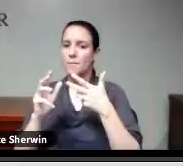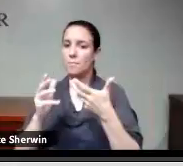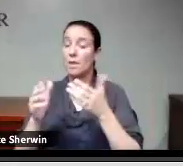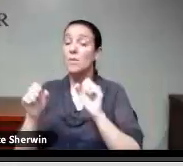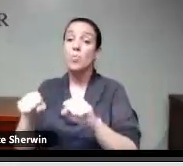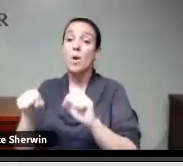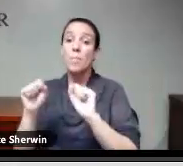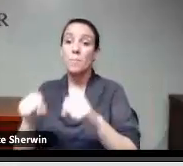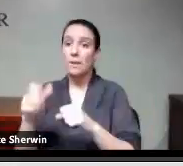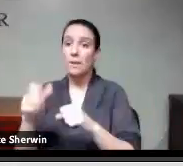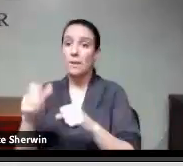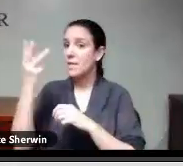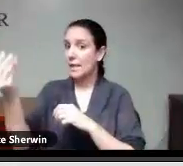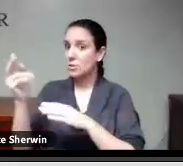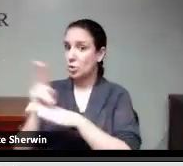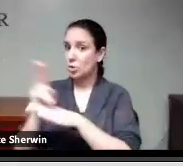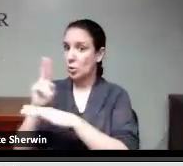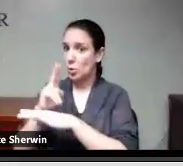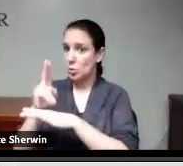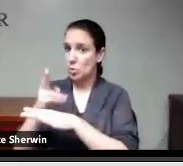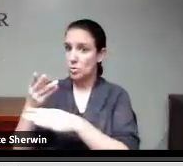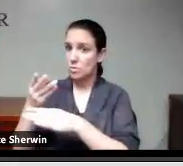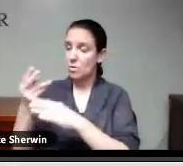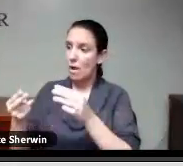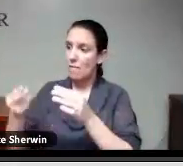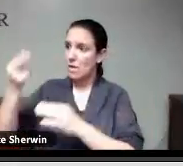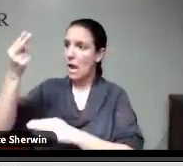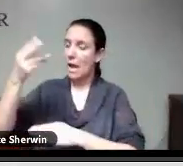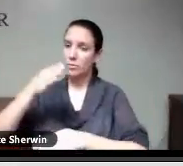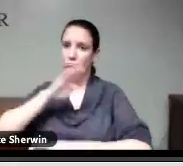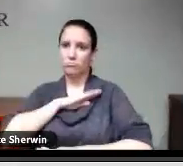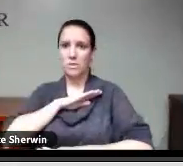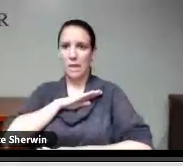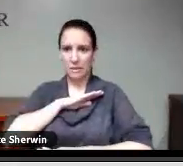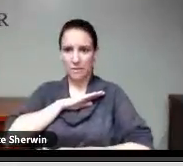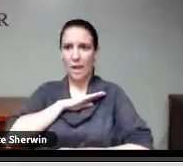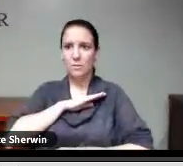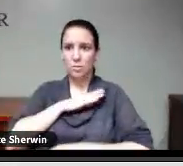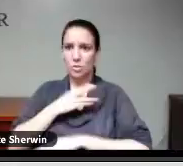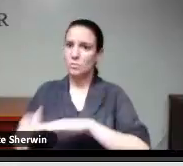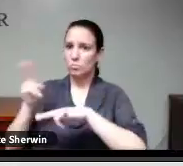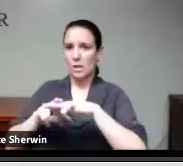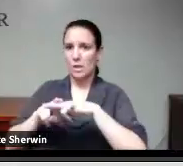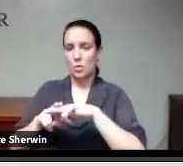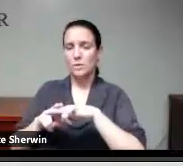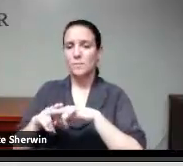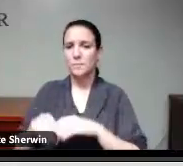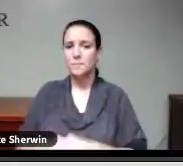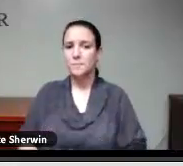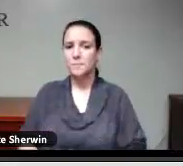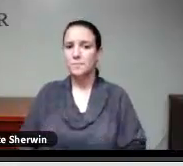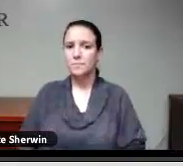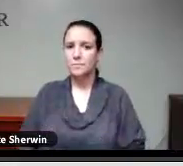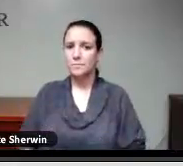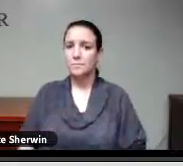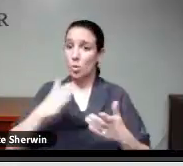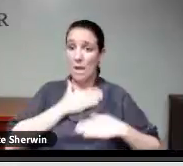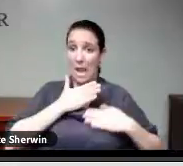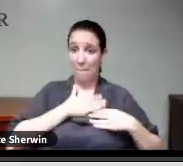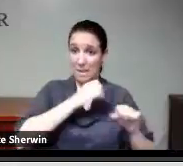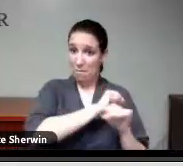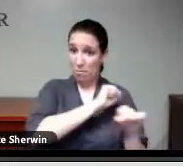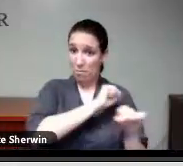probability of your external users having a higher degree of satisfaction increases significantly. So happy employees who